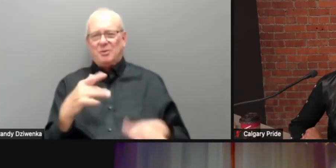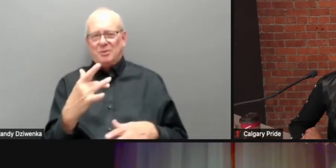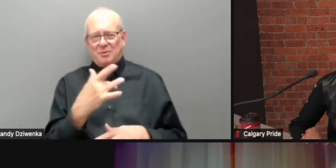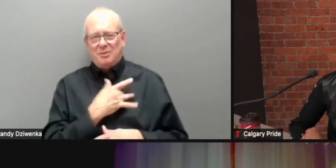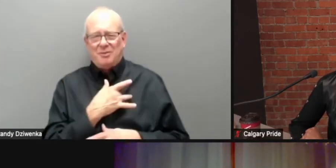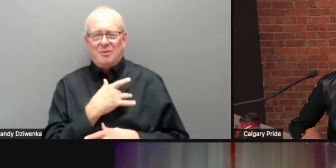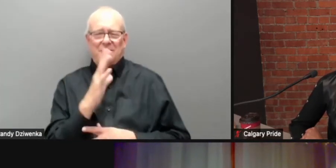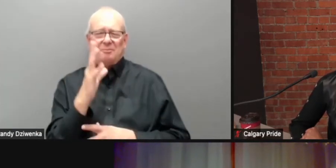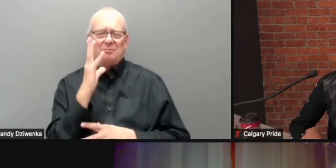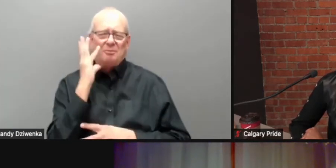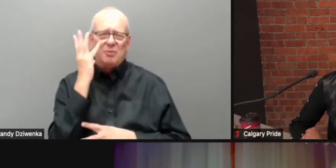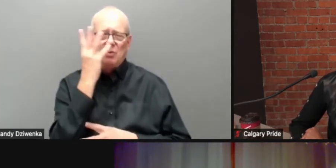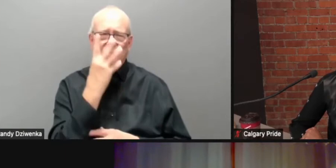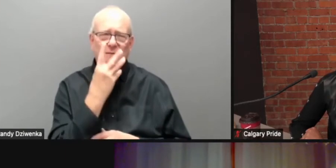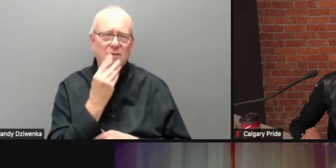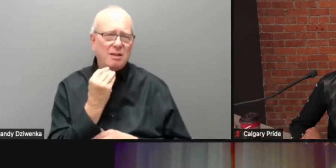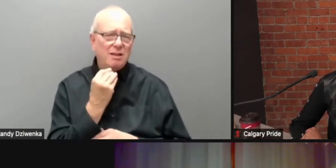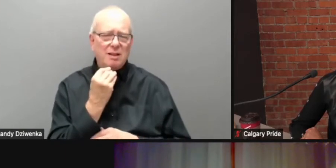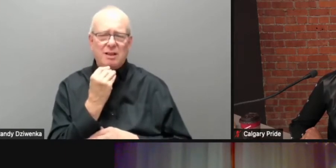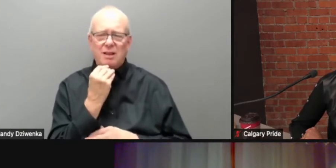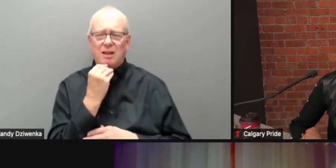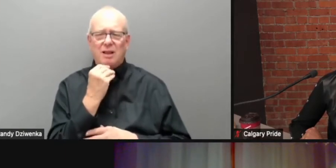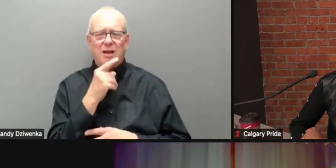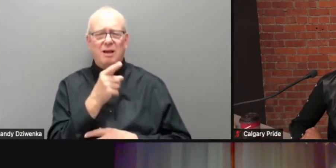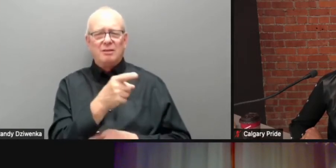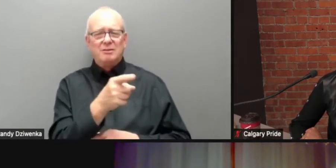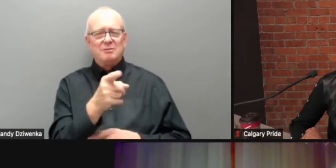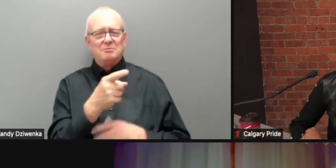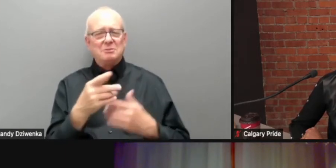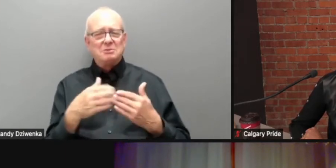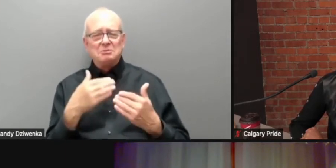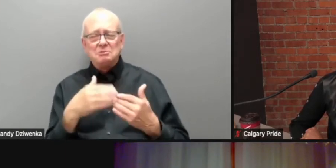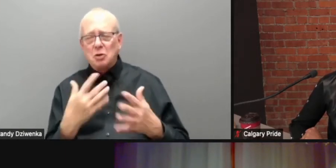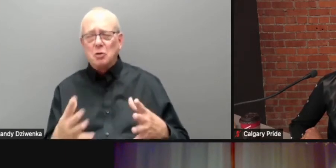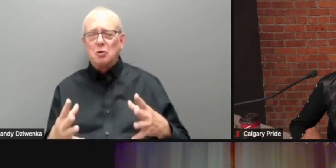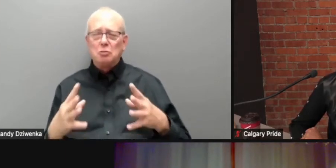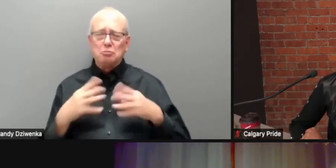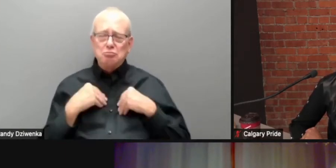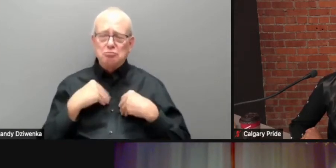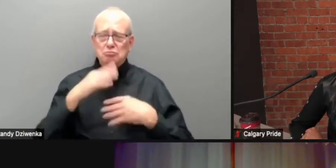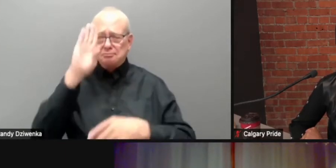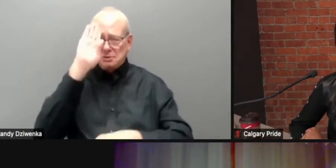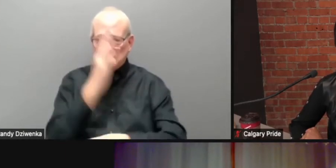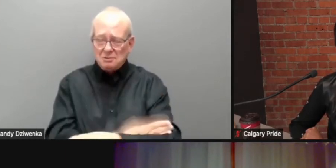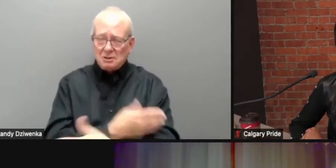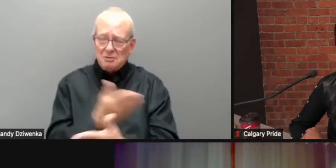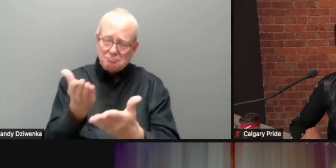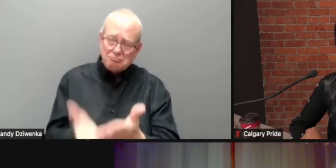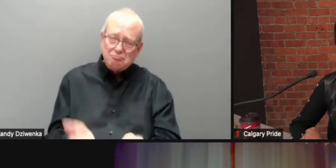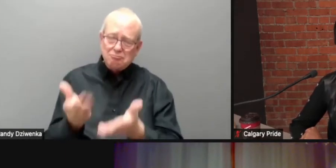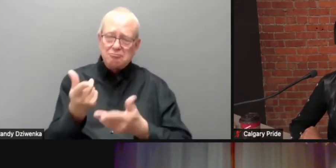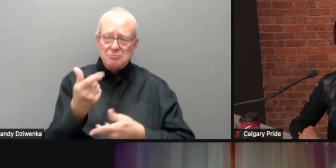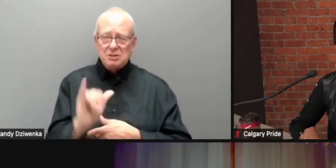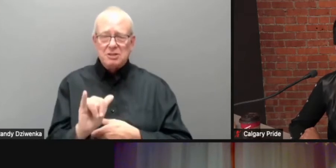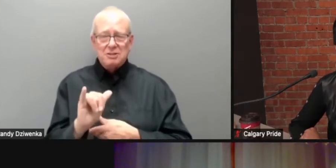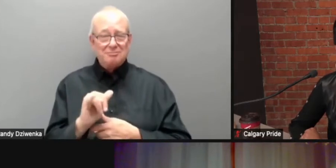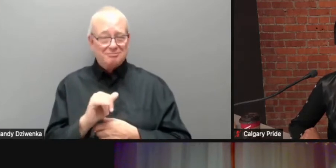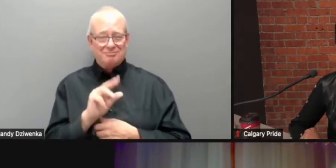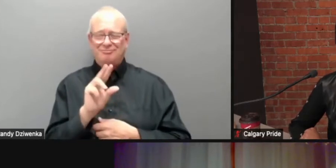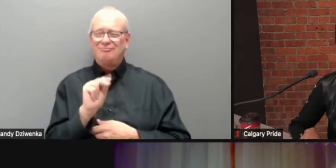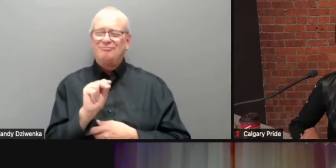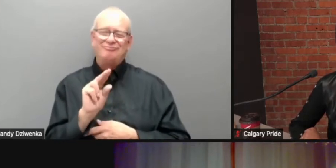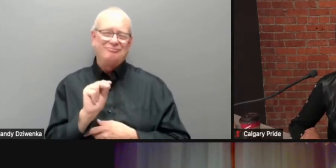path to acceptance has not been easy, nor has it been without any hiccups. However, in the end,